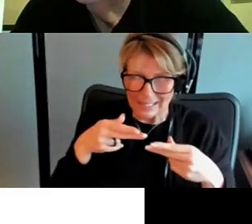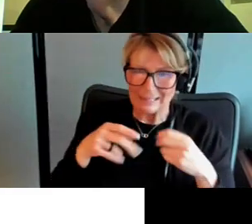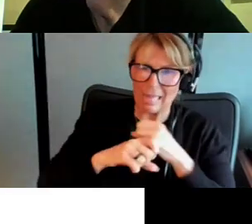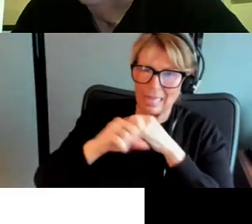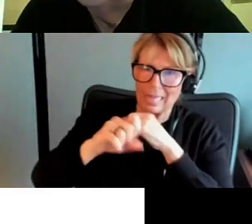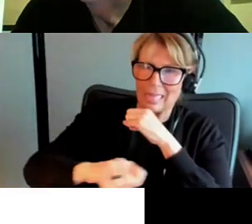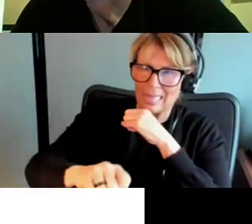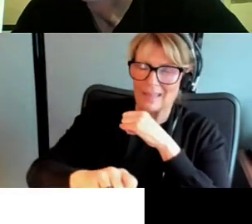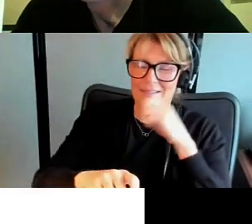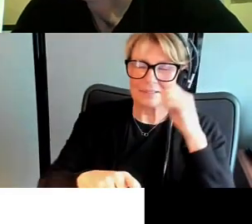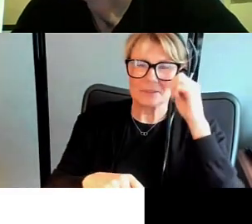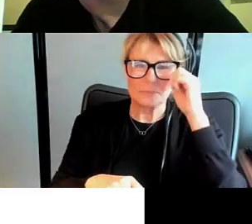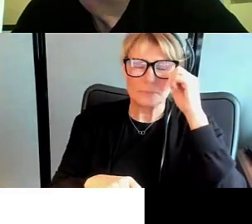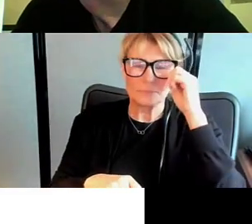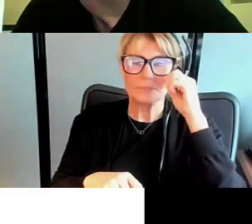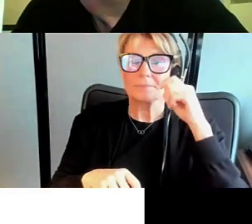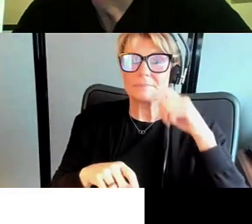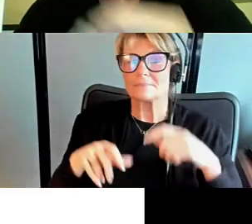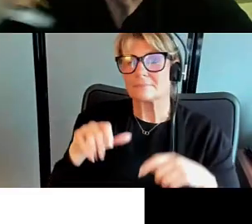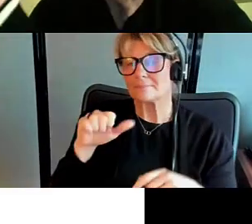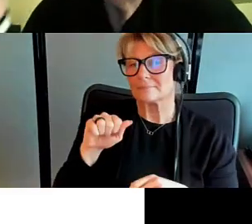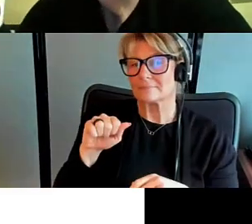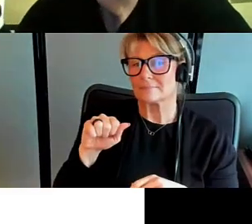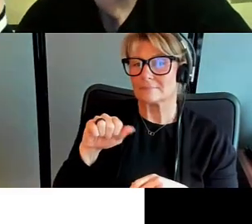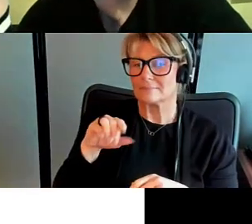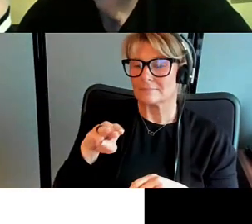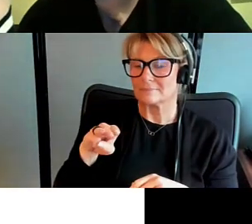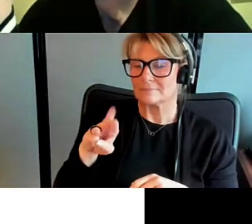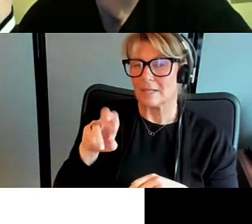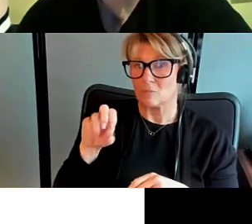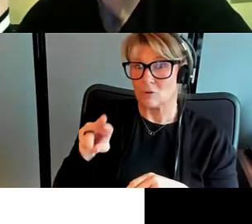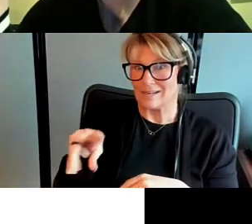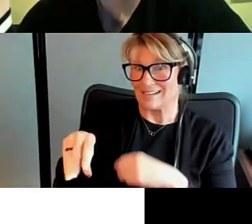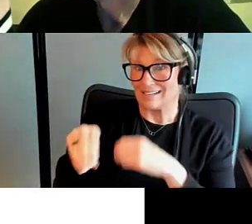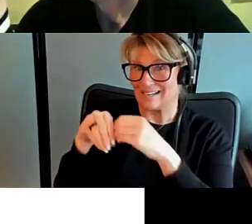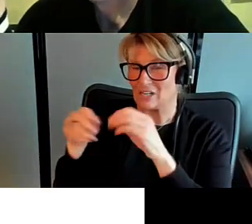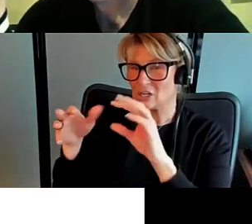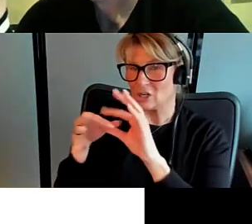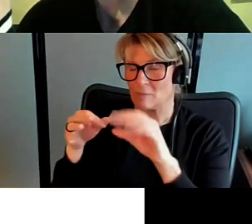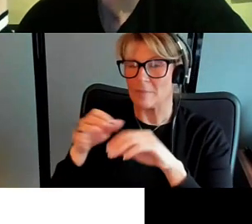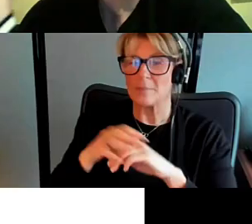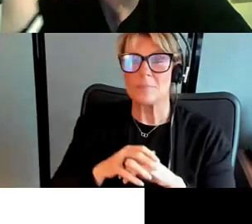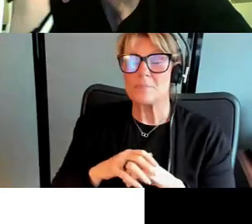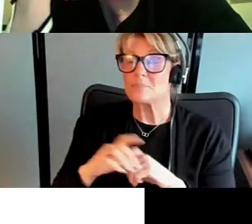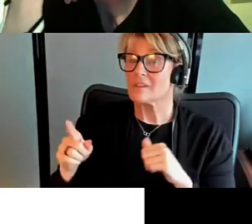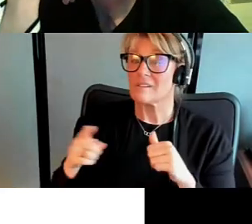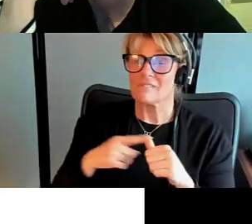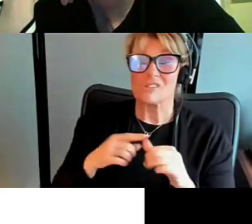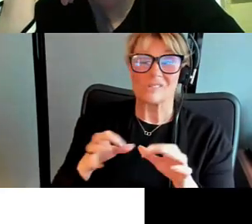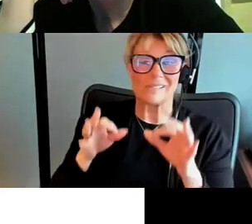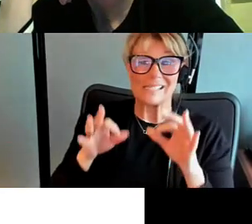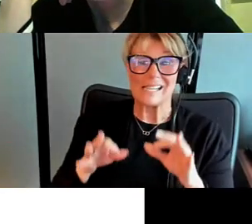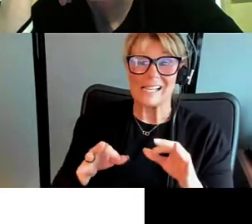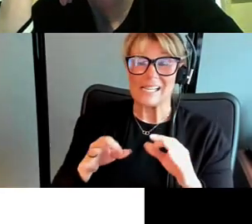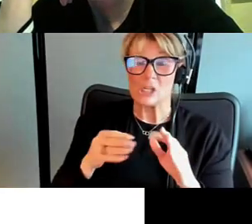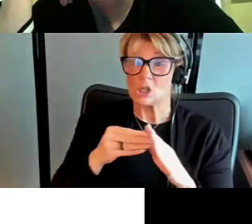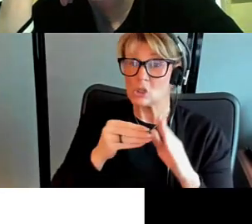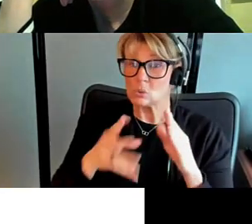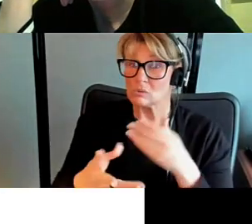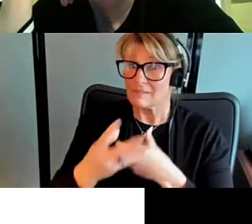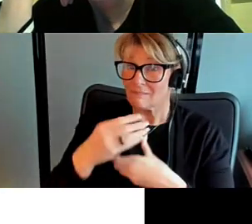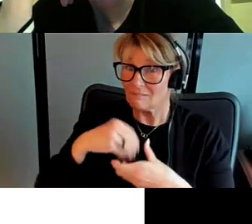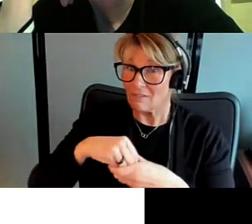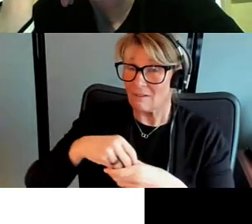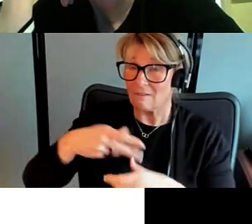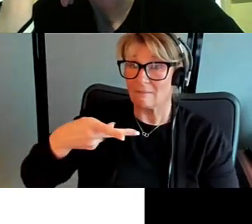to add to these podcasts, initially we didn't decide that learners would be a part of our podcast. And while